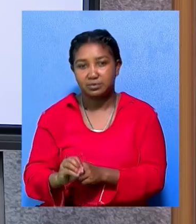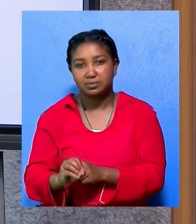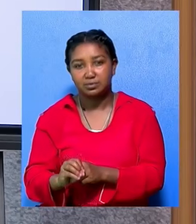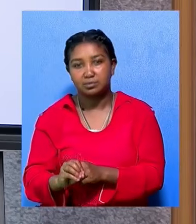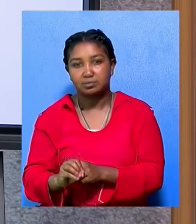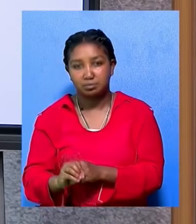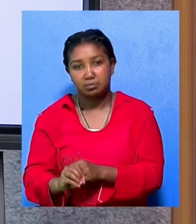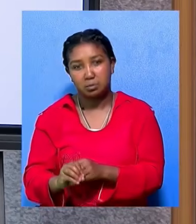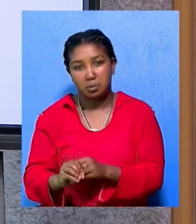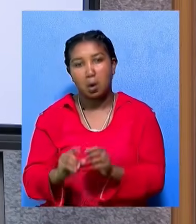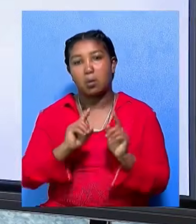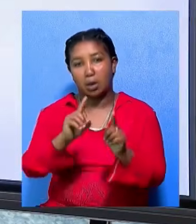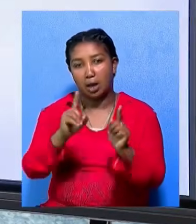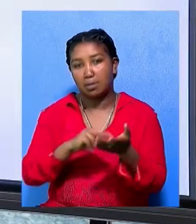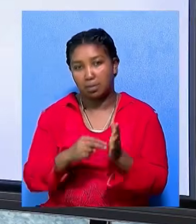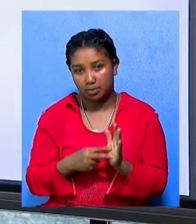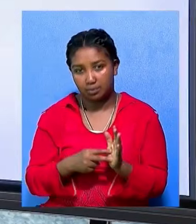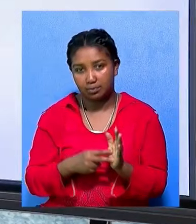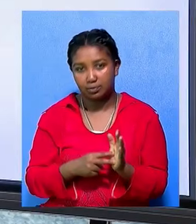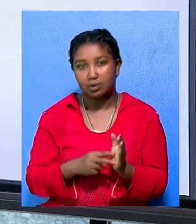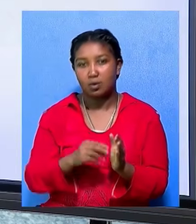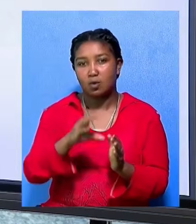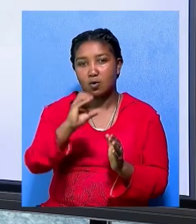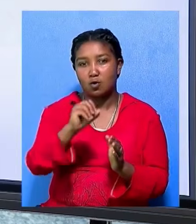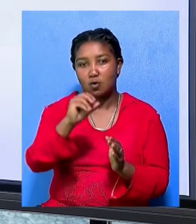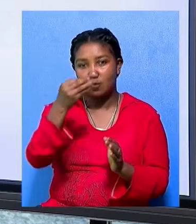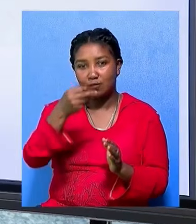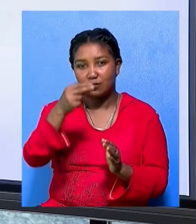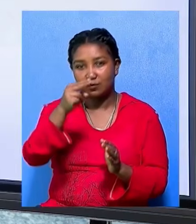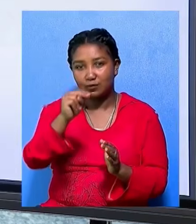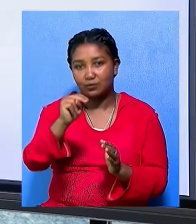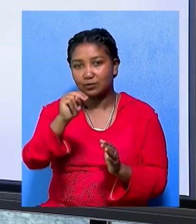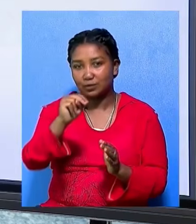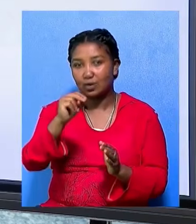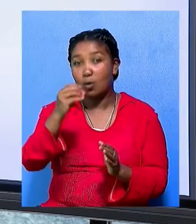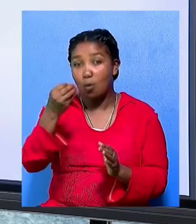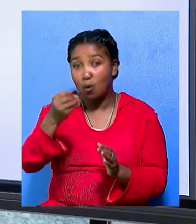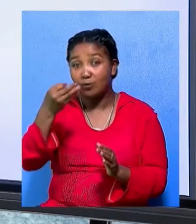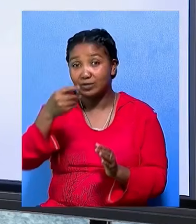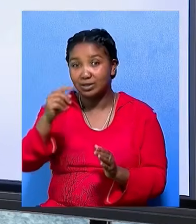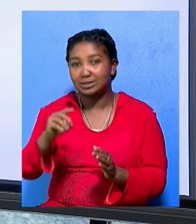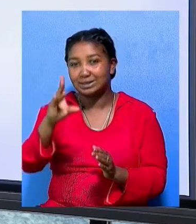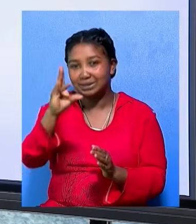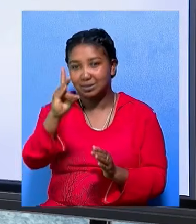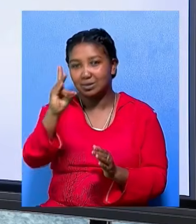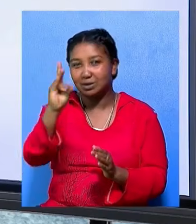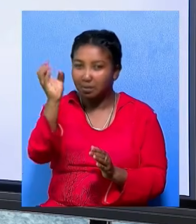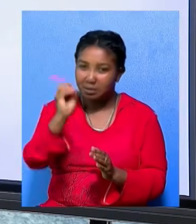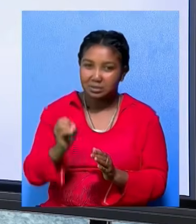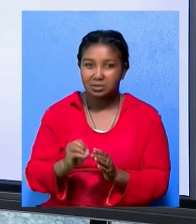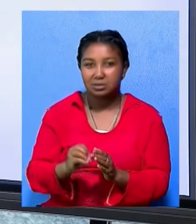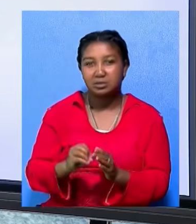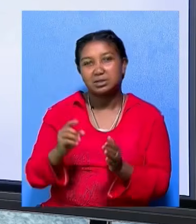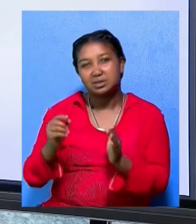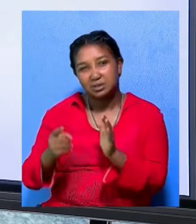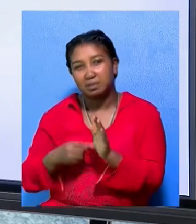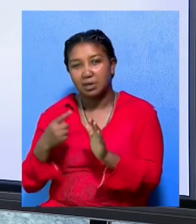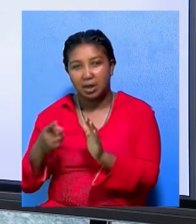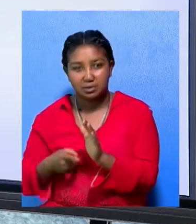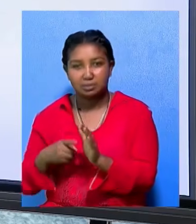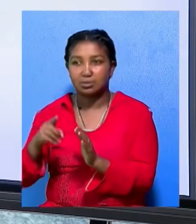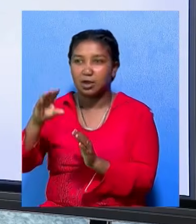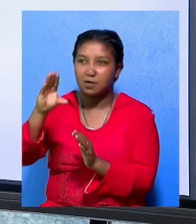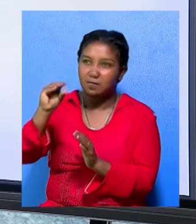doing something else. Often, just around 70%. Sometimes, maybe around 50